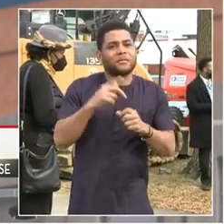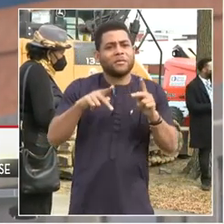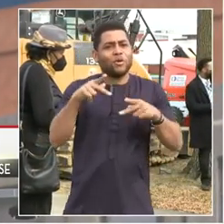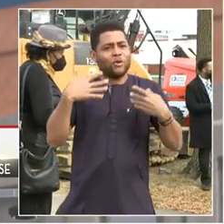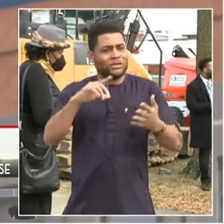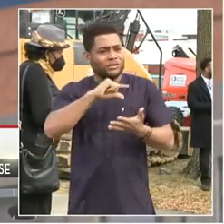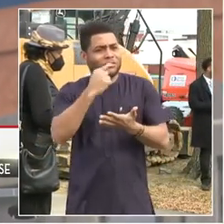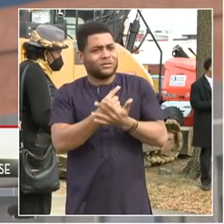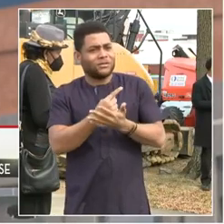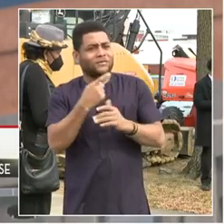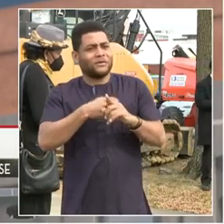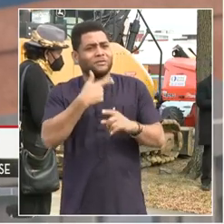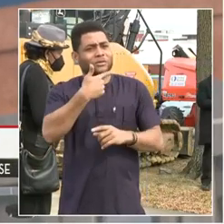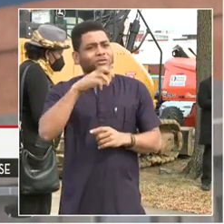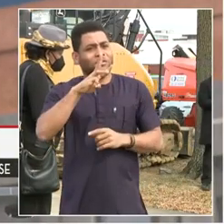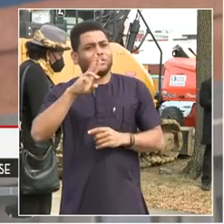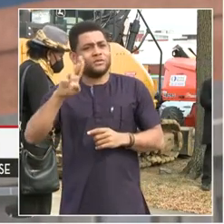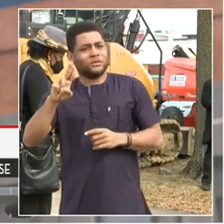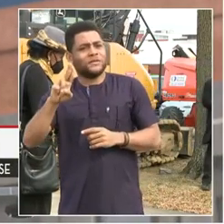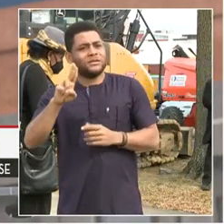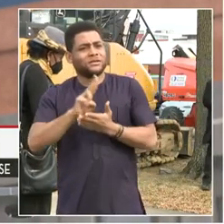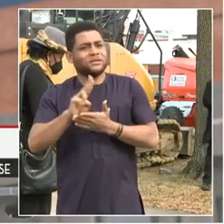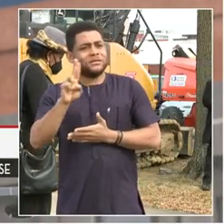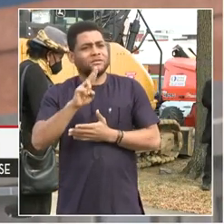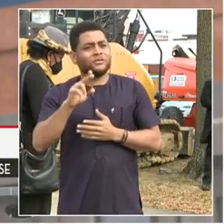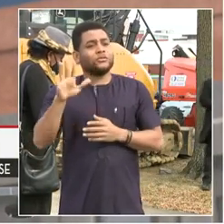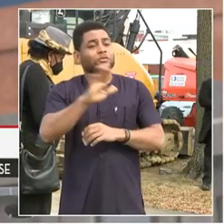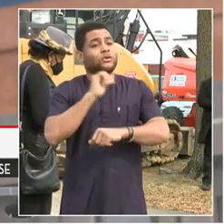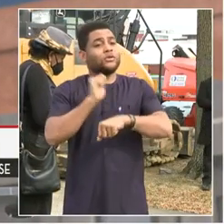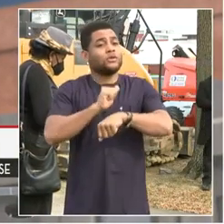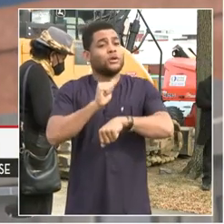done. So thank you very much.